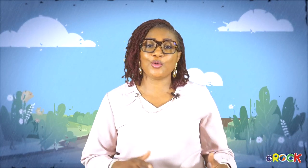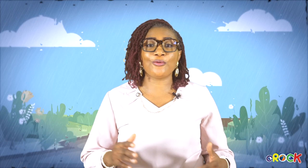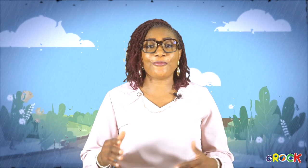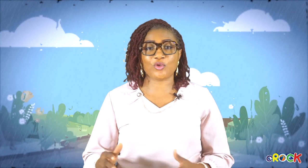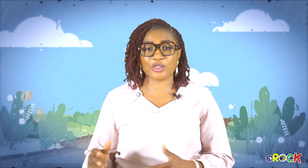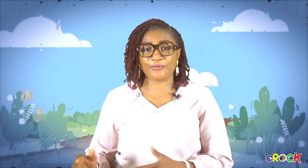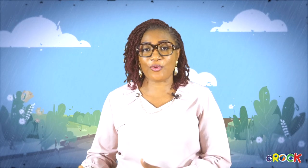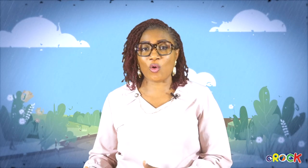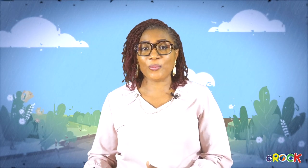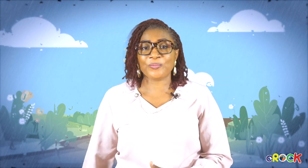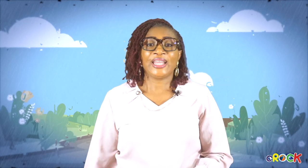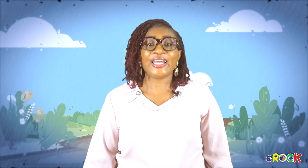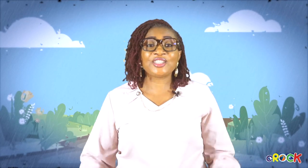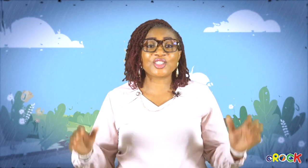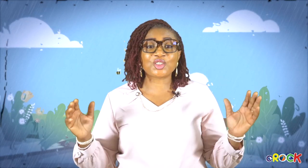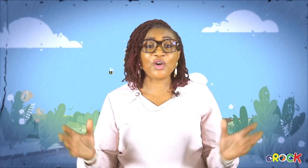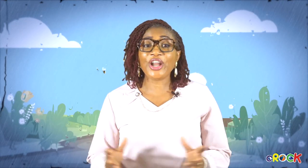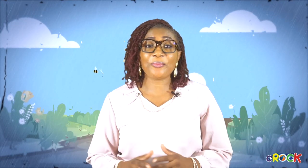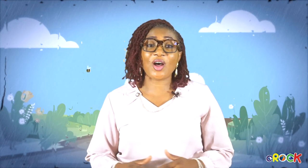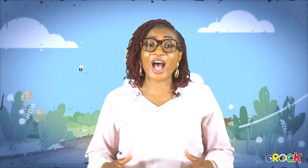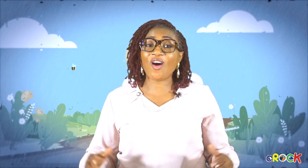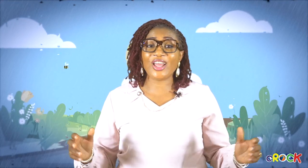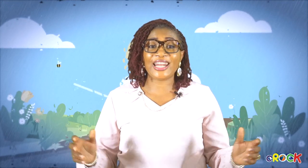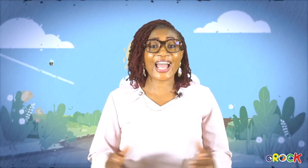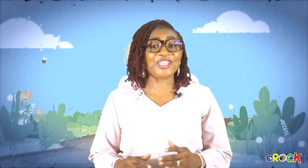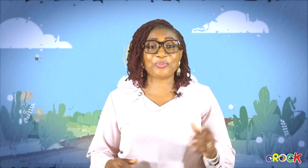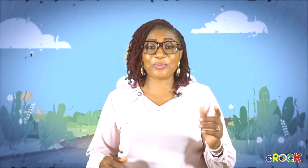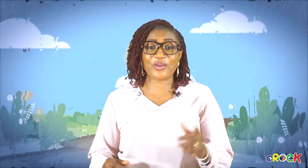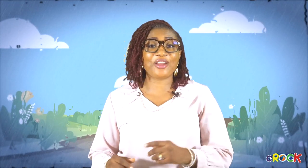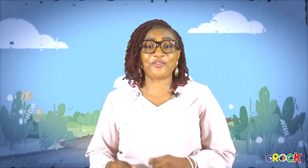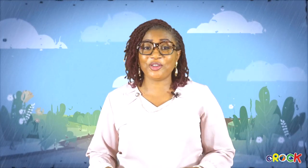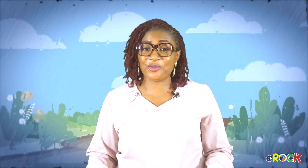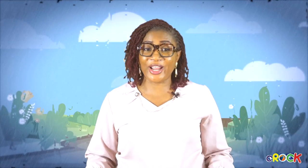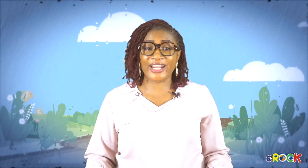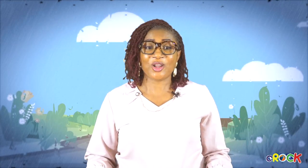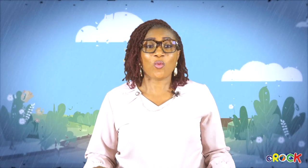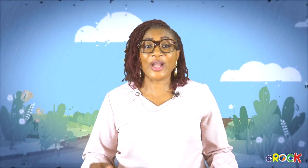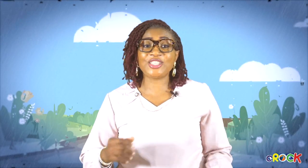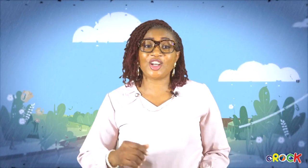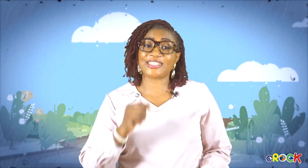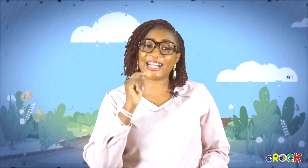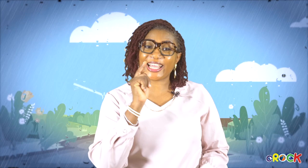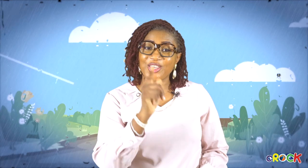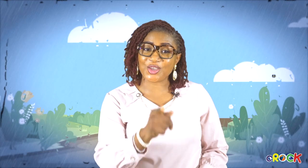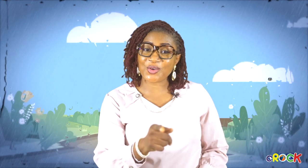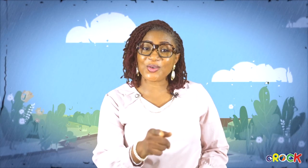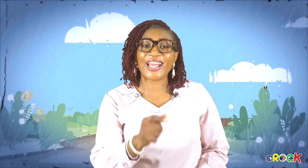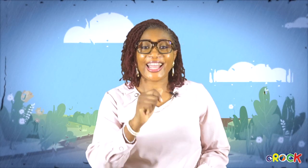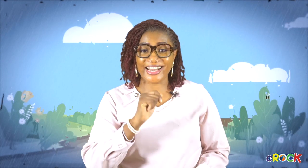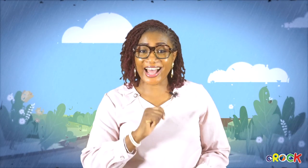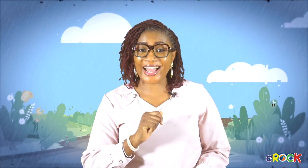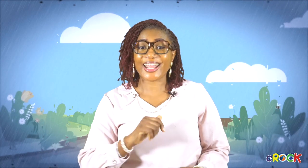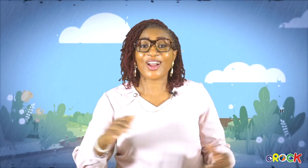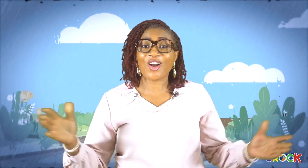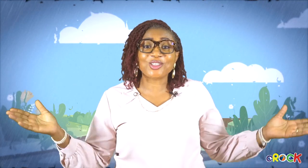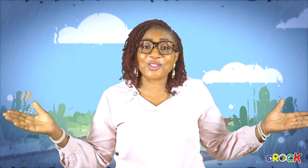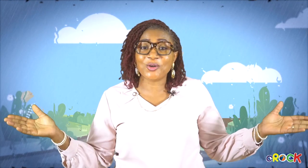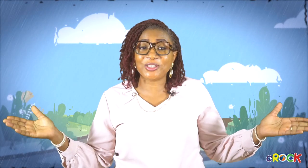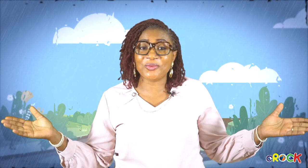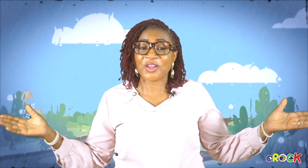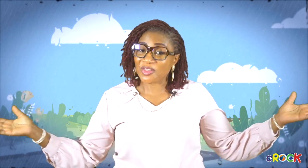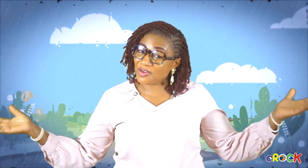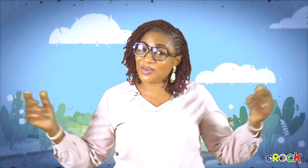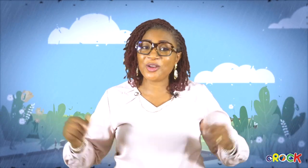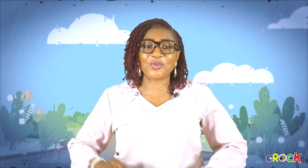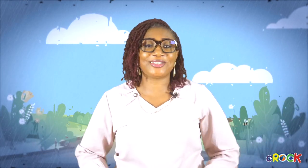41 to 44. It is a story about how Elijah prepared for the rain when, just like you and I, God